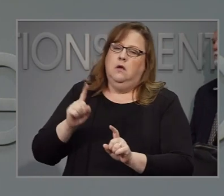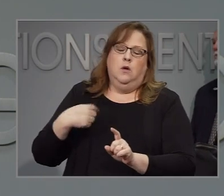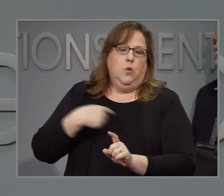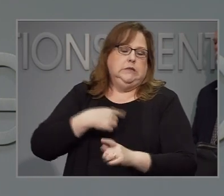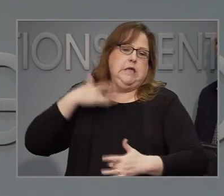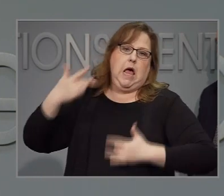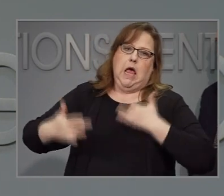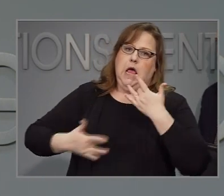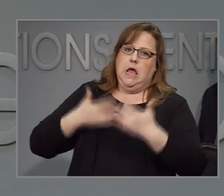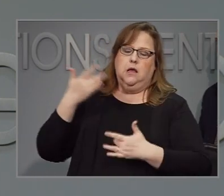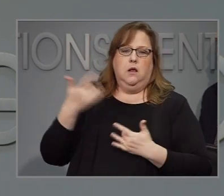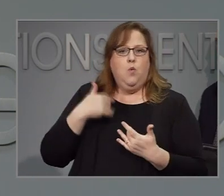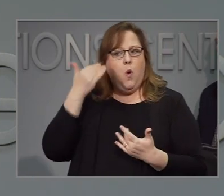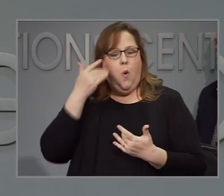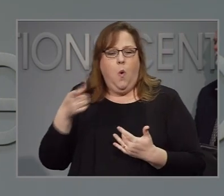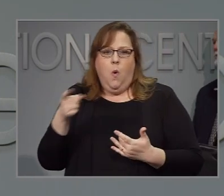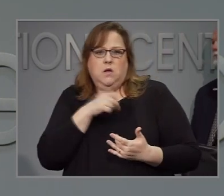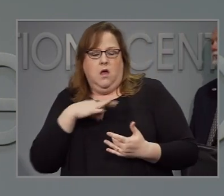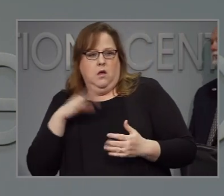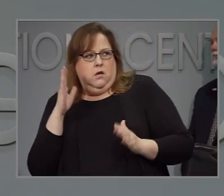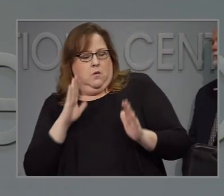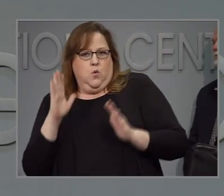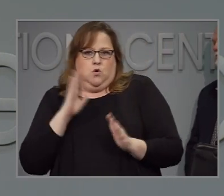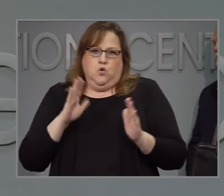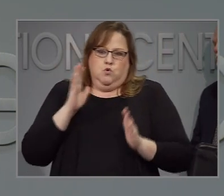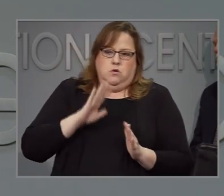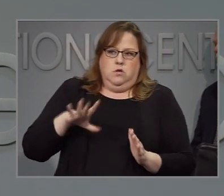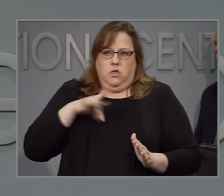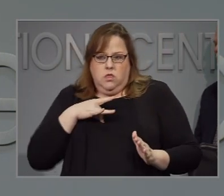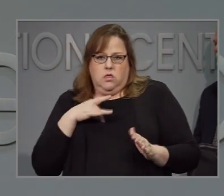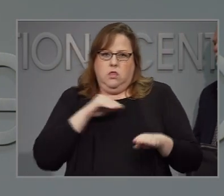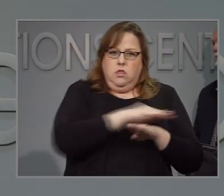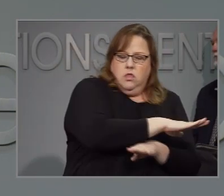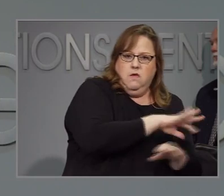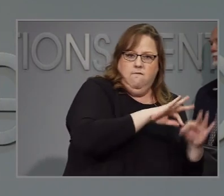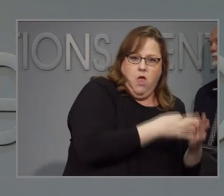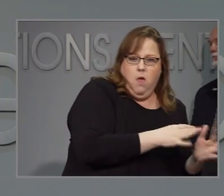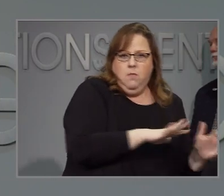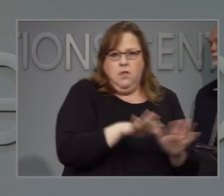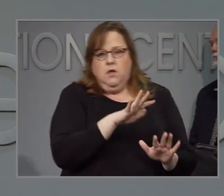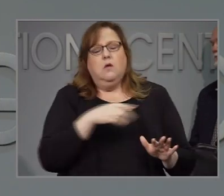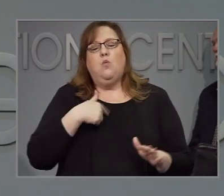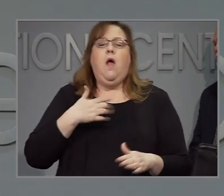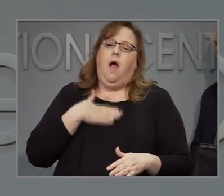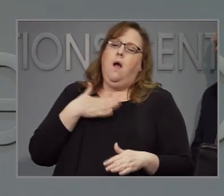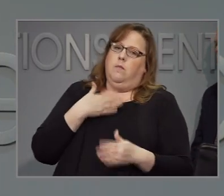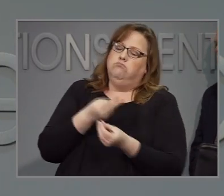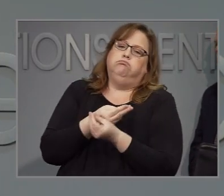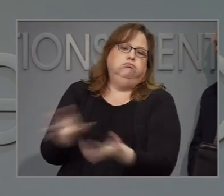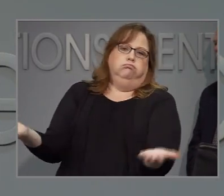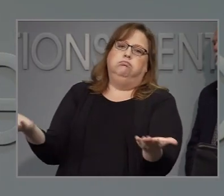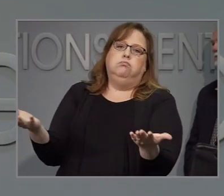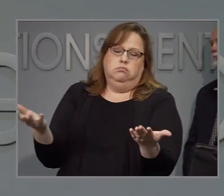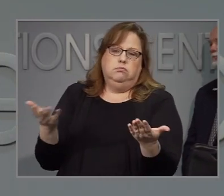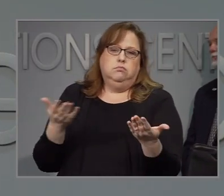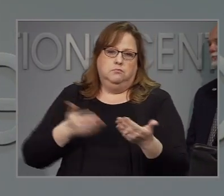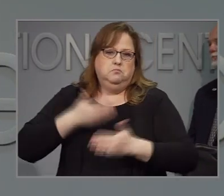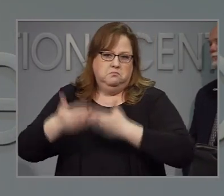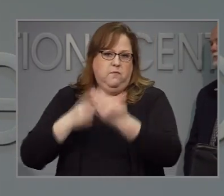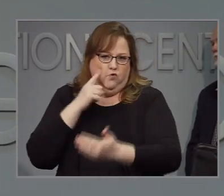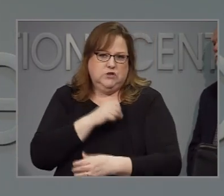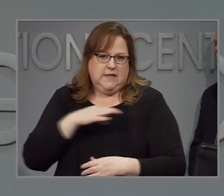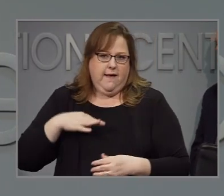the minds and hearts of our staff. So we're very happy about that opportunity as it continues to develop.